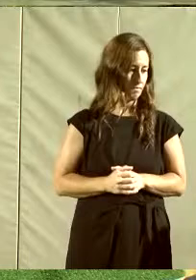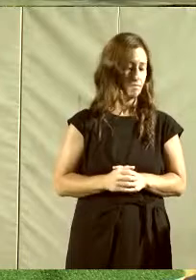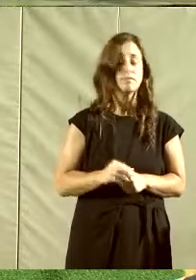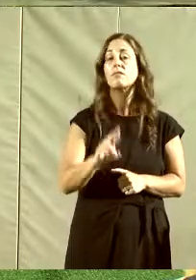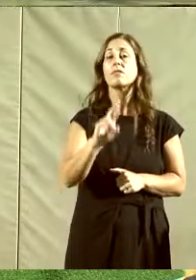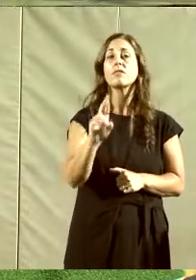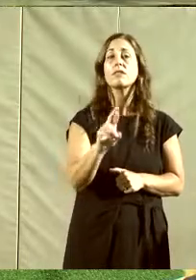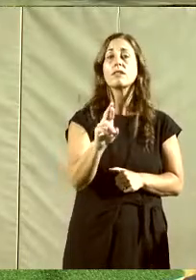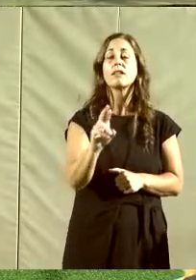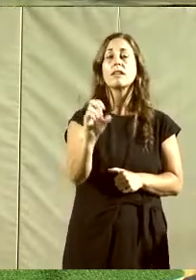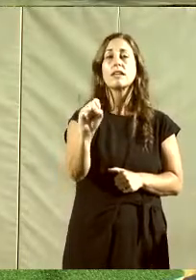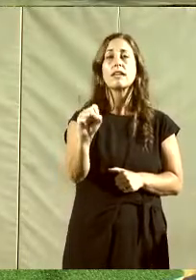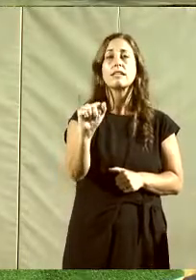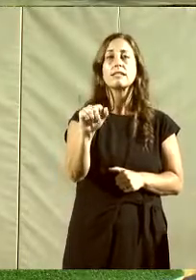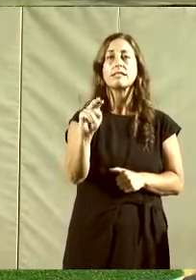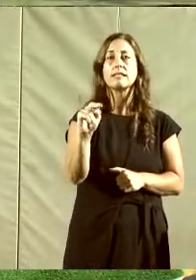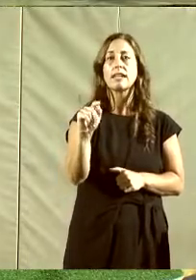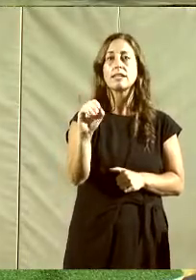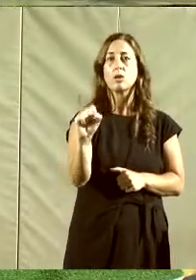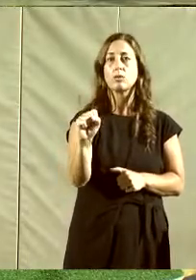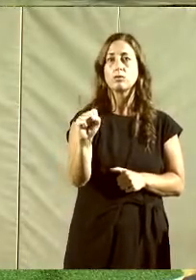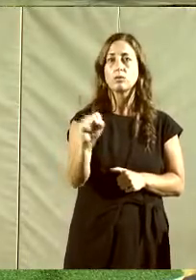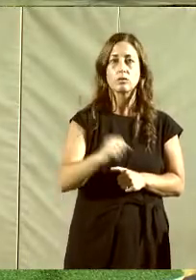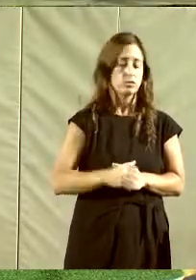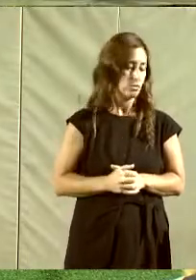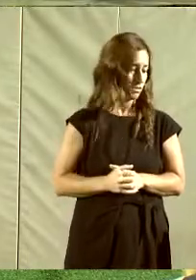Rafael Garcia Santos.